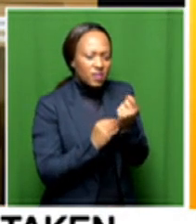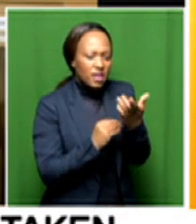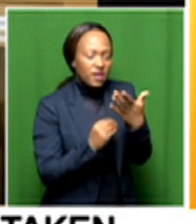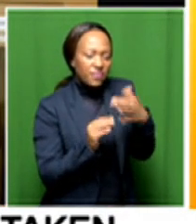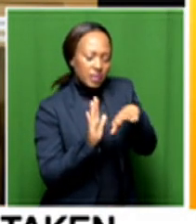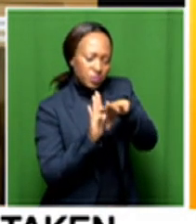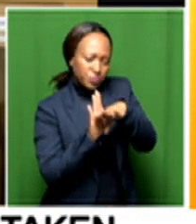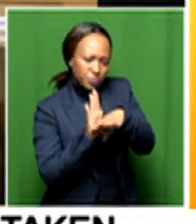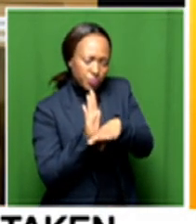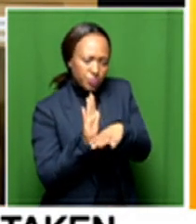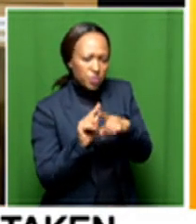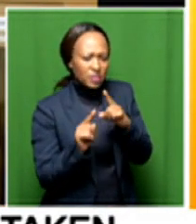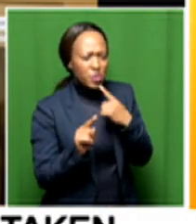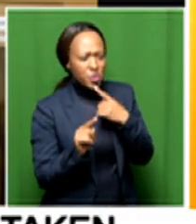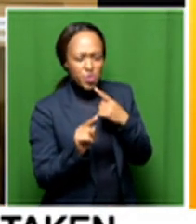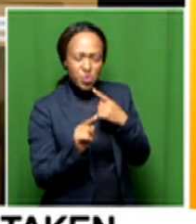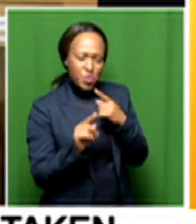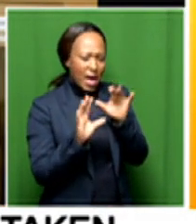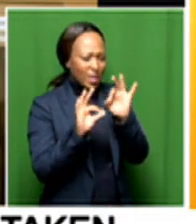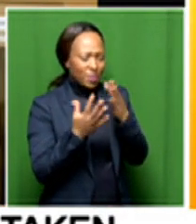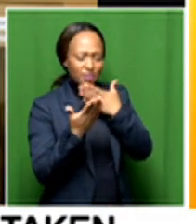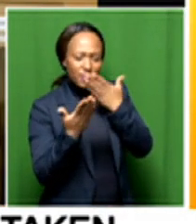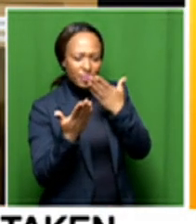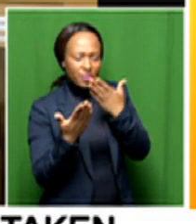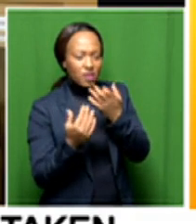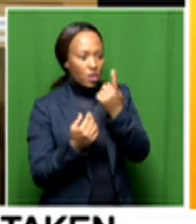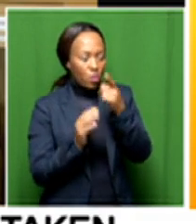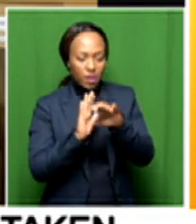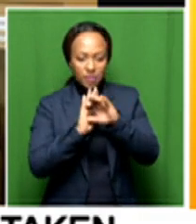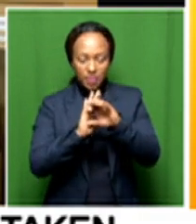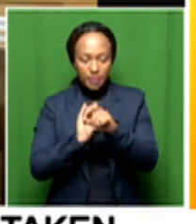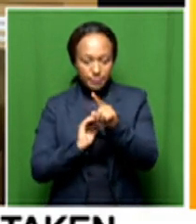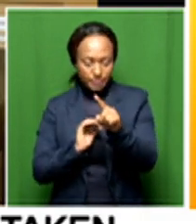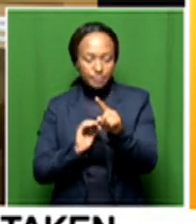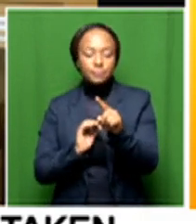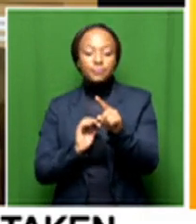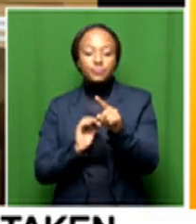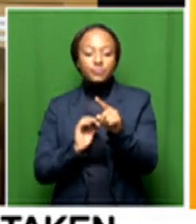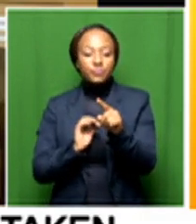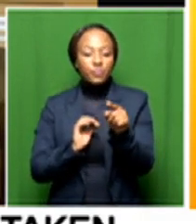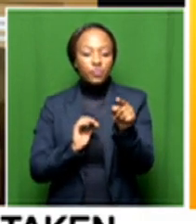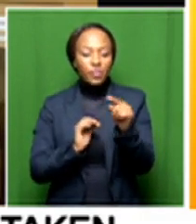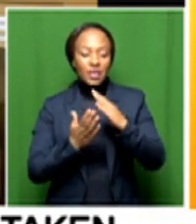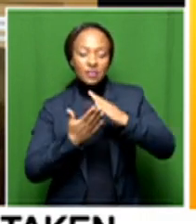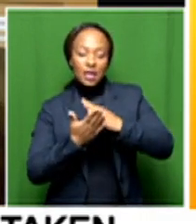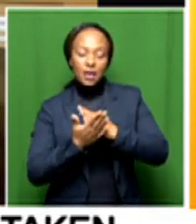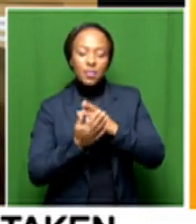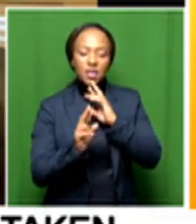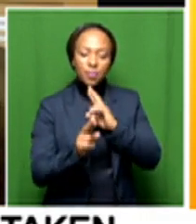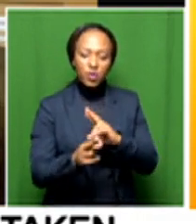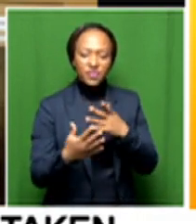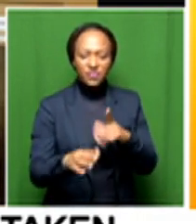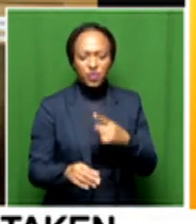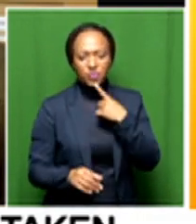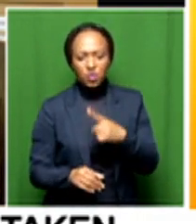widely criticised for its inaccuracy. And I mean, let's just take one specific incident, with some reports suggesting